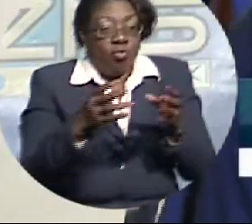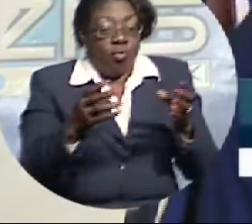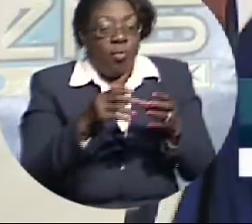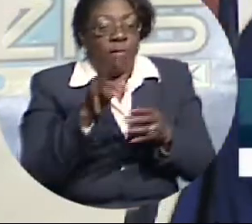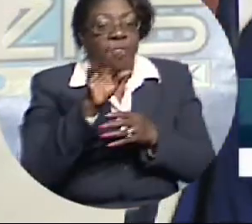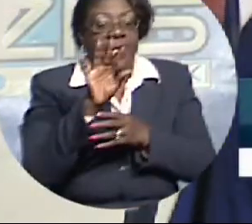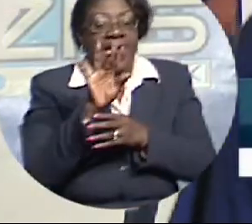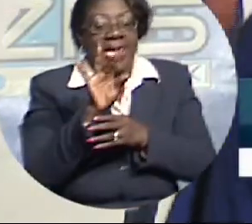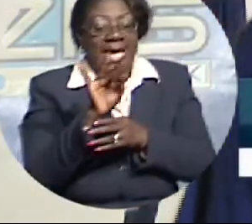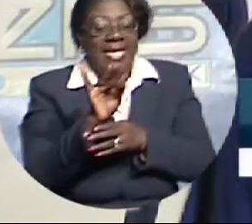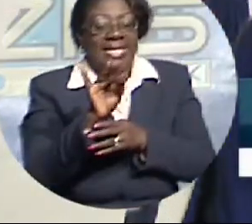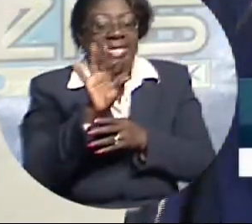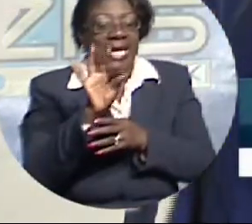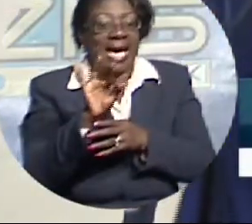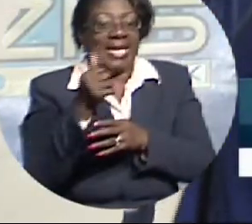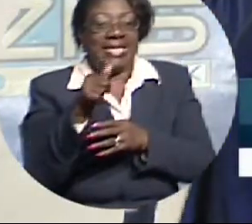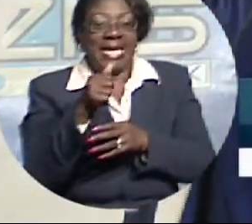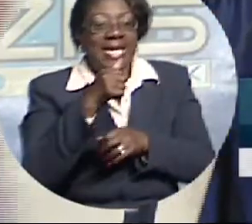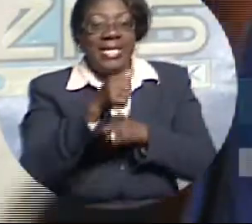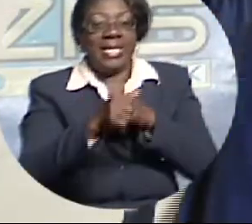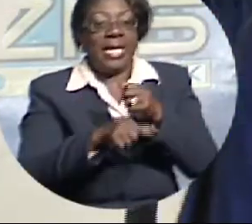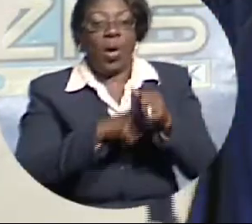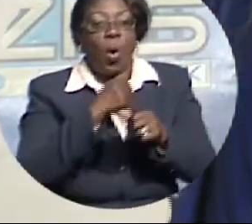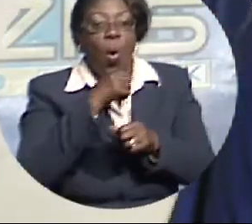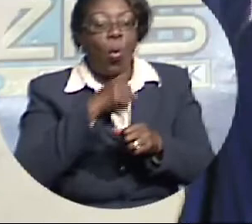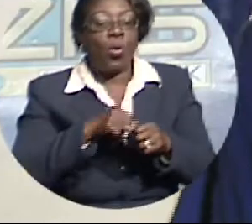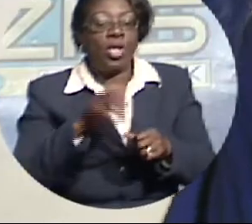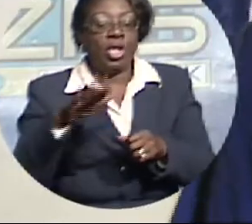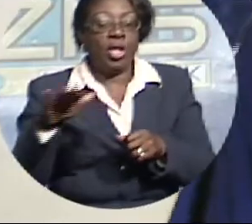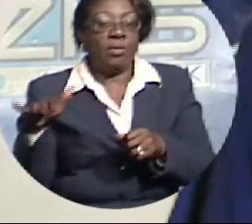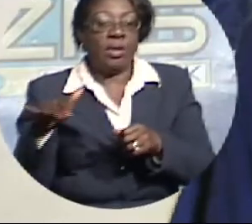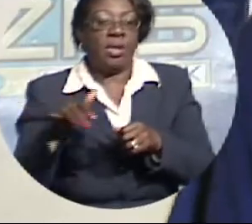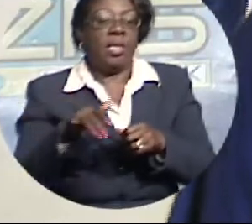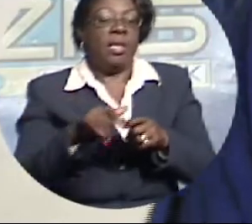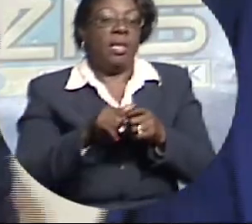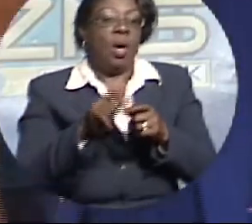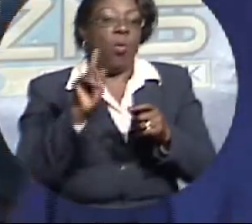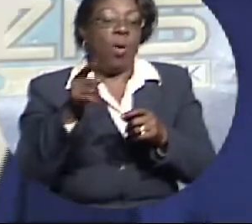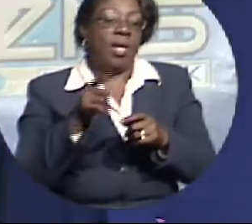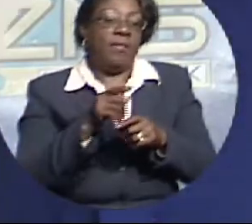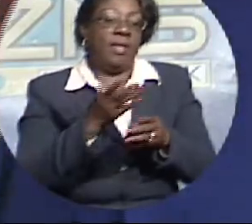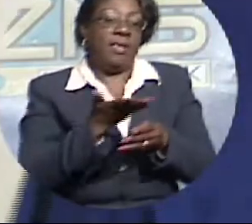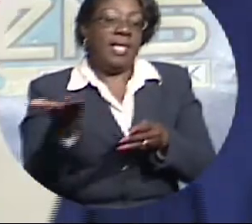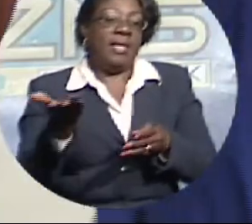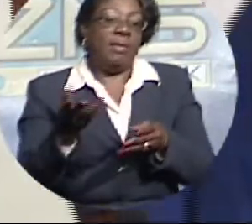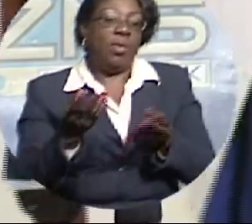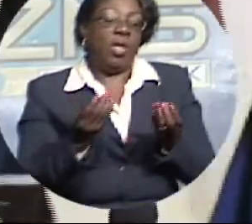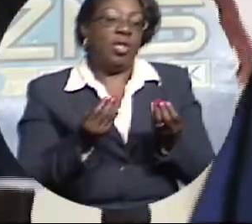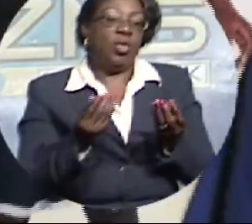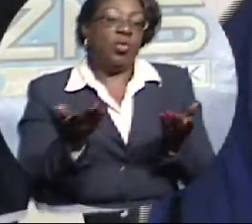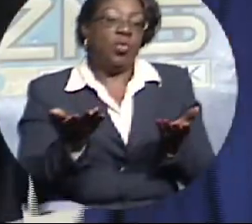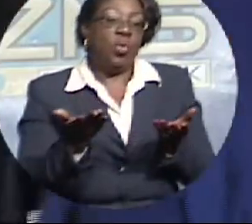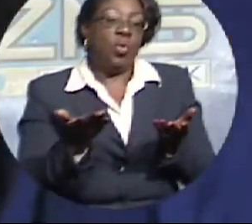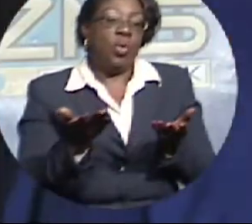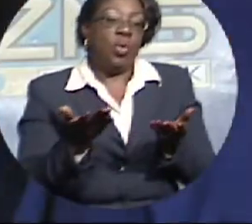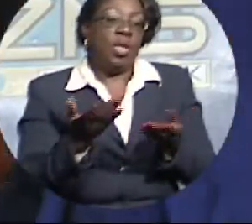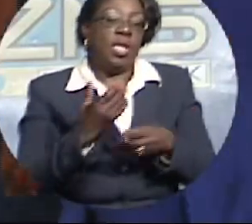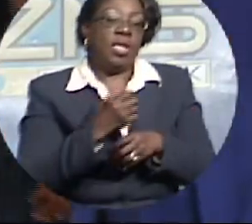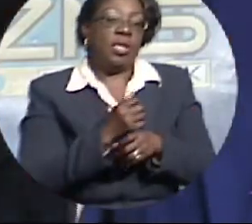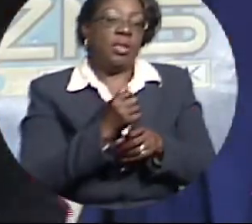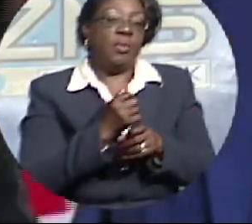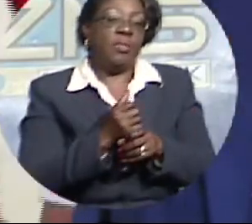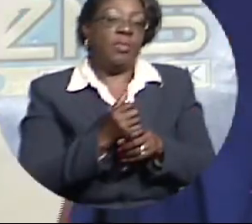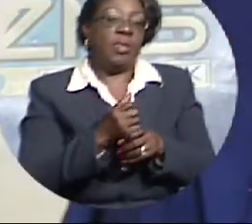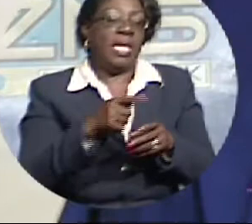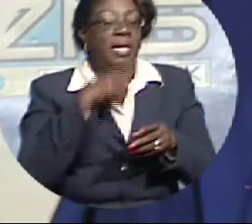you know, and the whole thrust of our program is very simple. 3 things. I mean, one of the things we want to do is obviously put life change principle from the Word of God